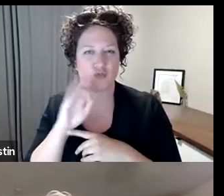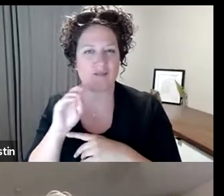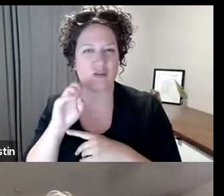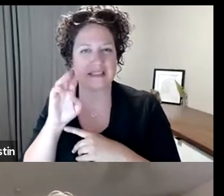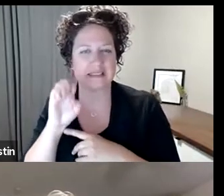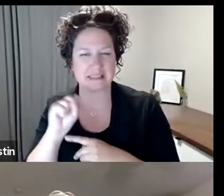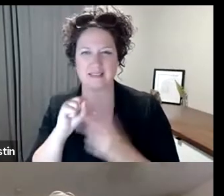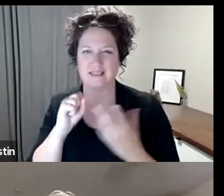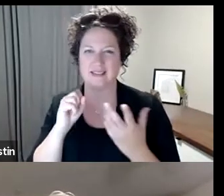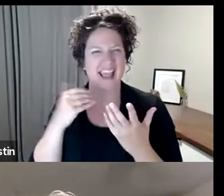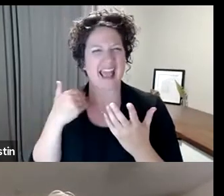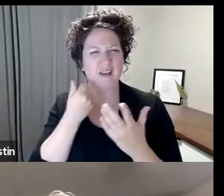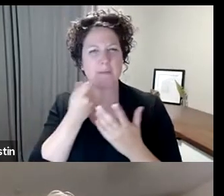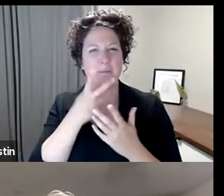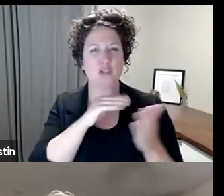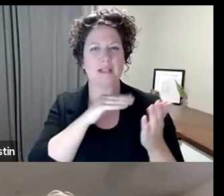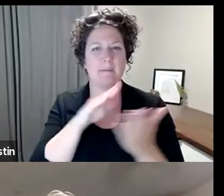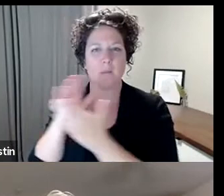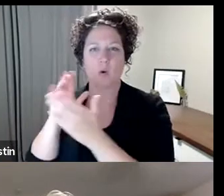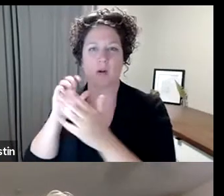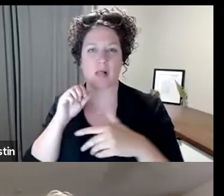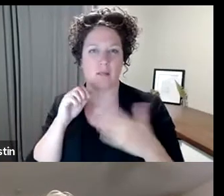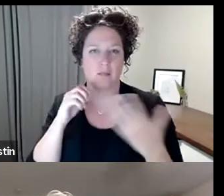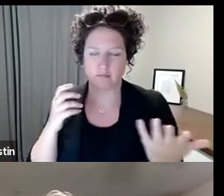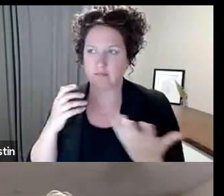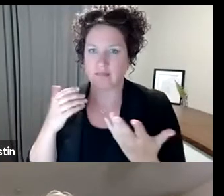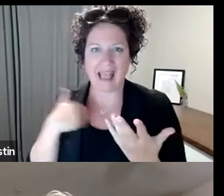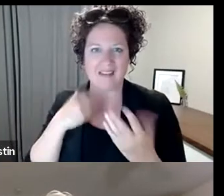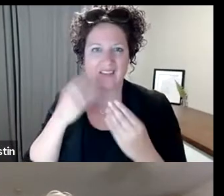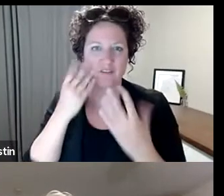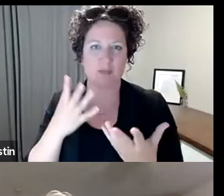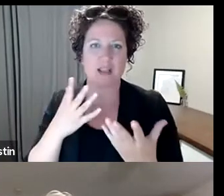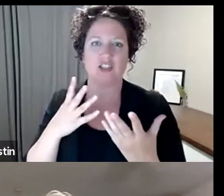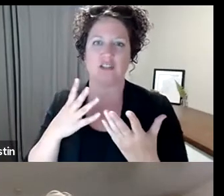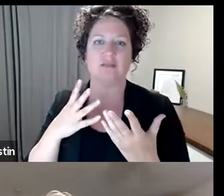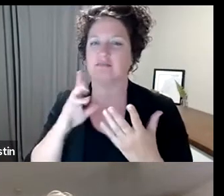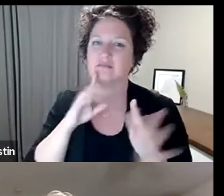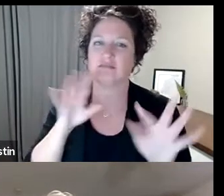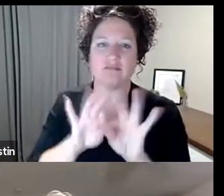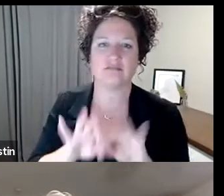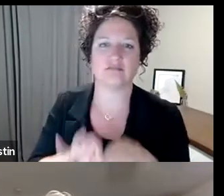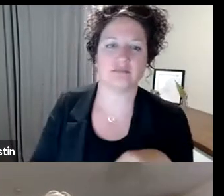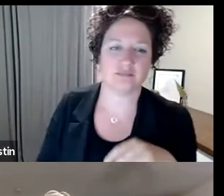this multimodal approach to information dissemination is really crucial.